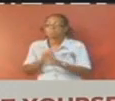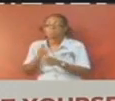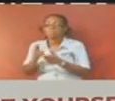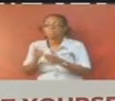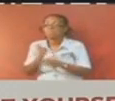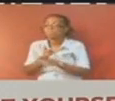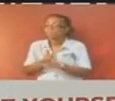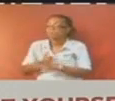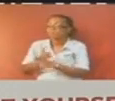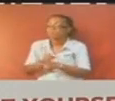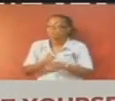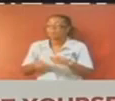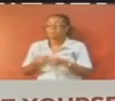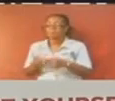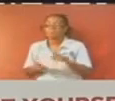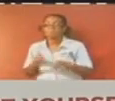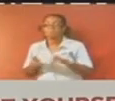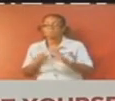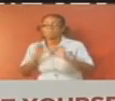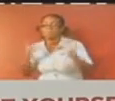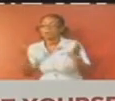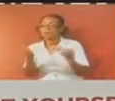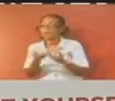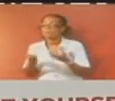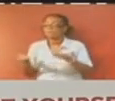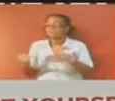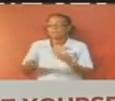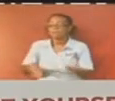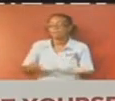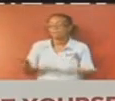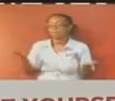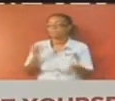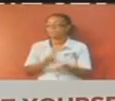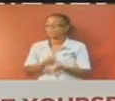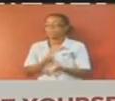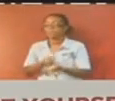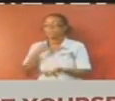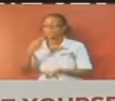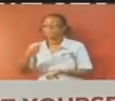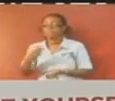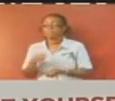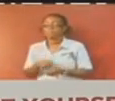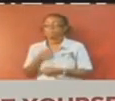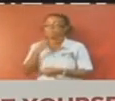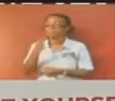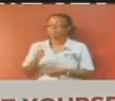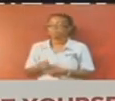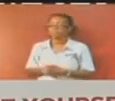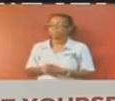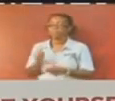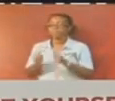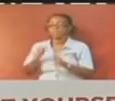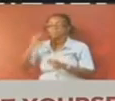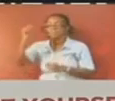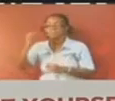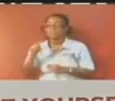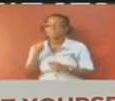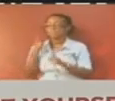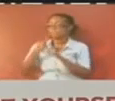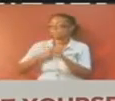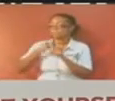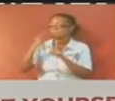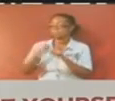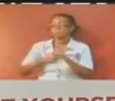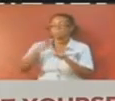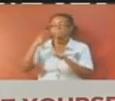has been telling this country months now about the spread of the virus from County Victoria,